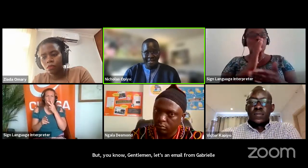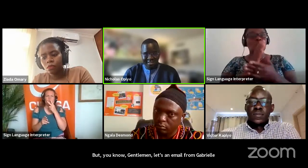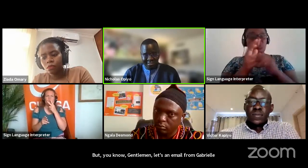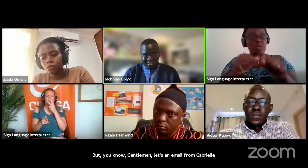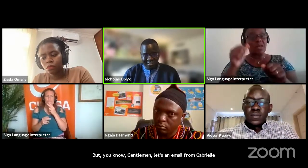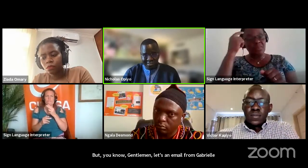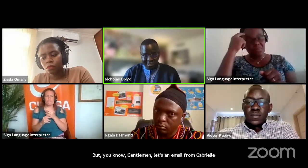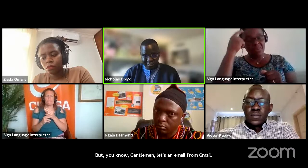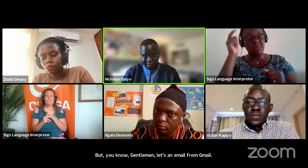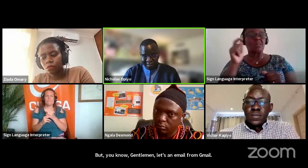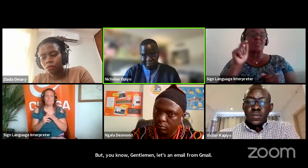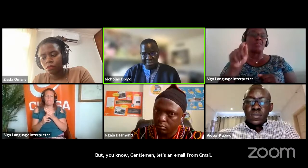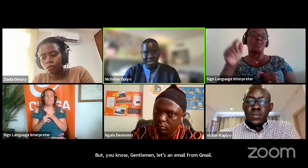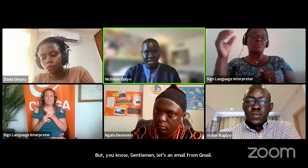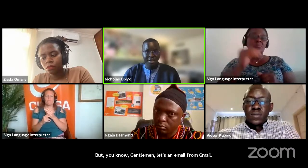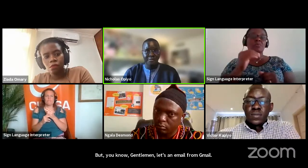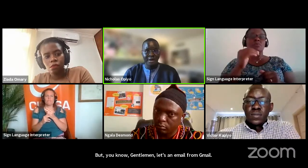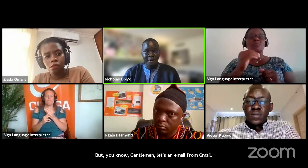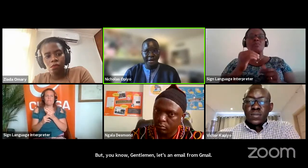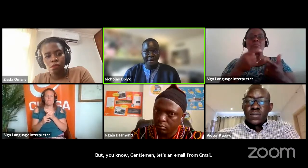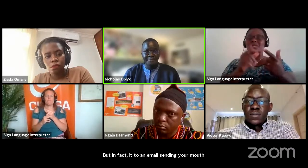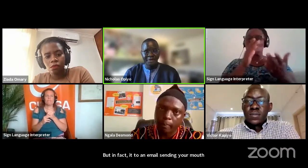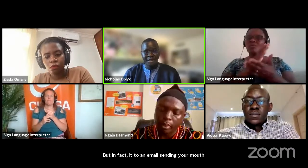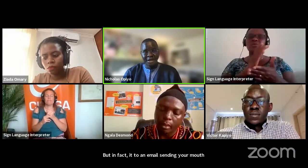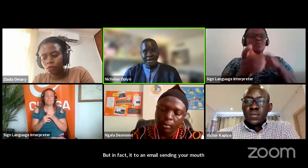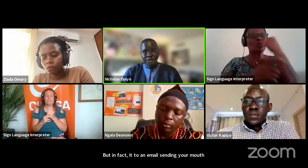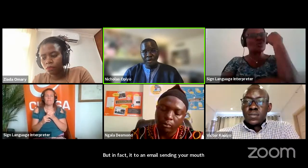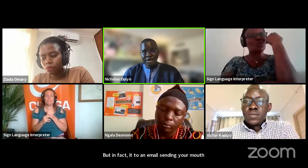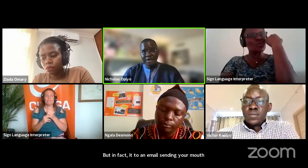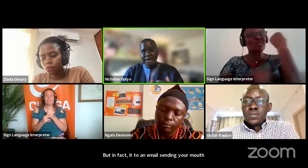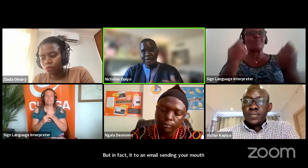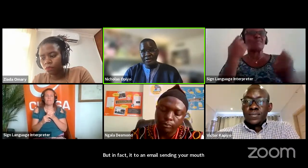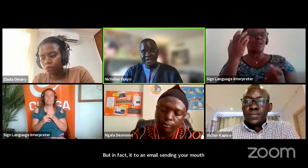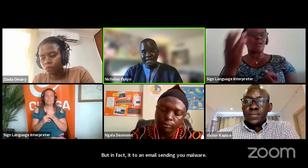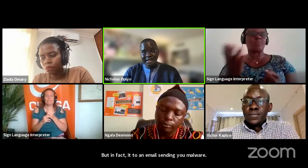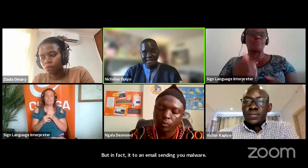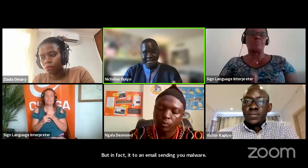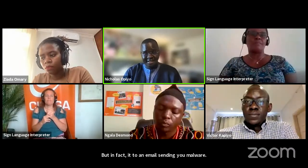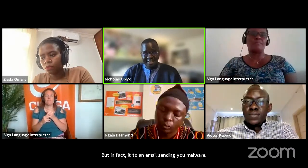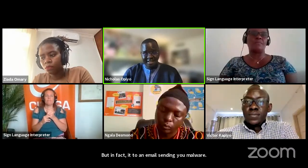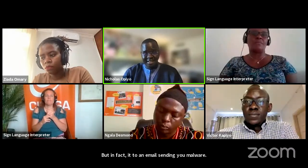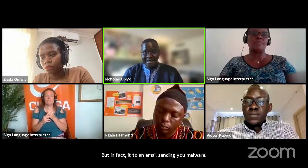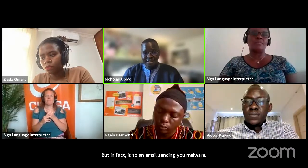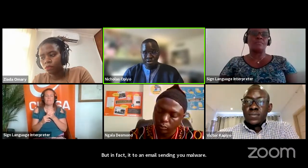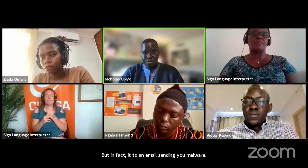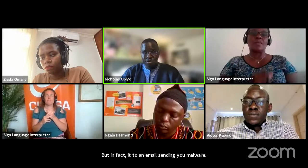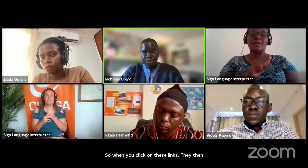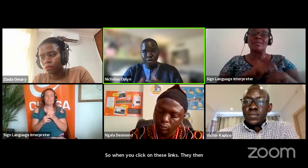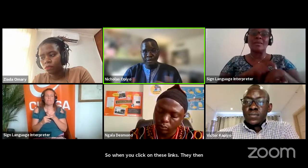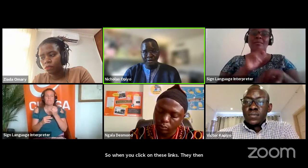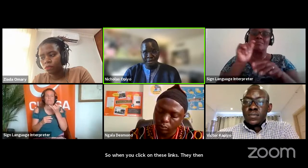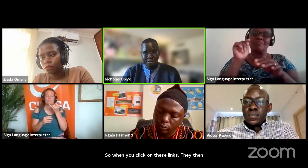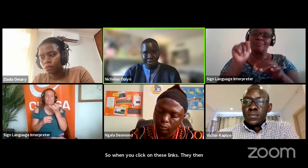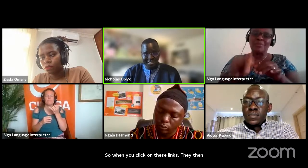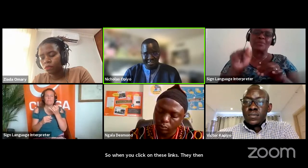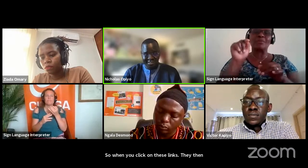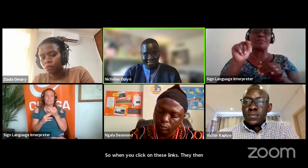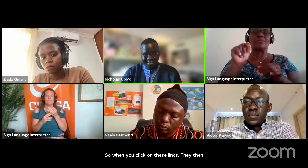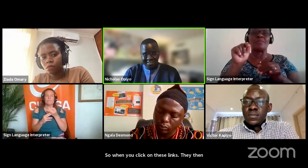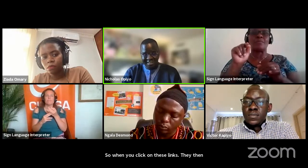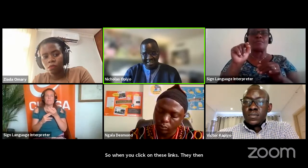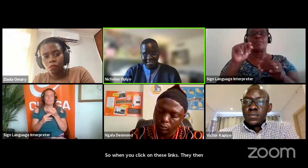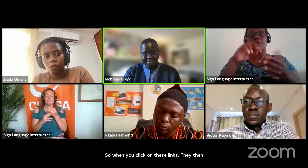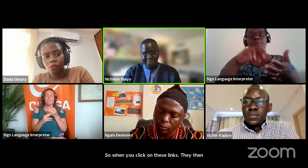fact, it's an email sending you malware. So when you click on these links, they then take control of your